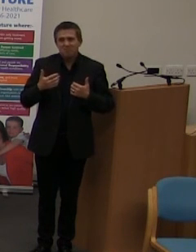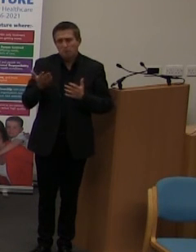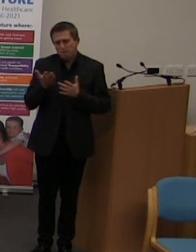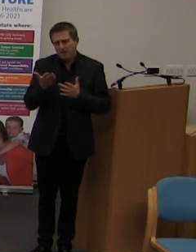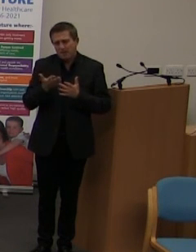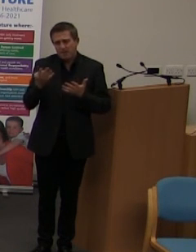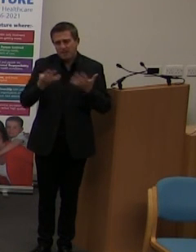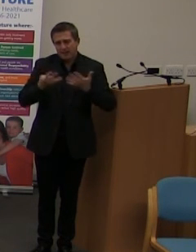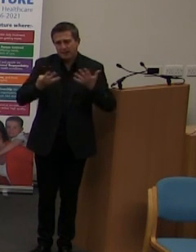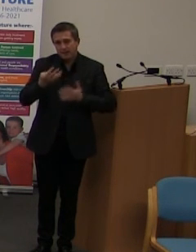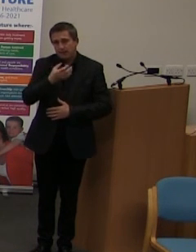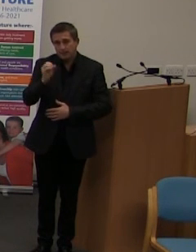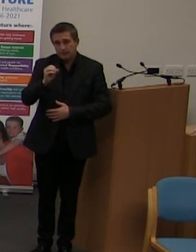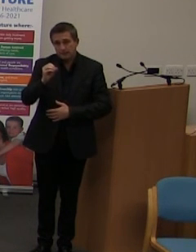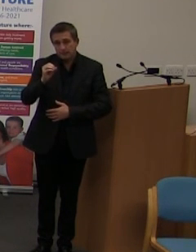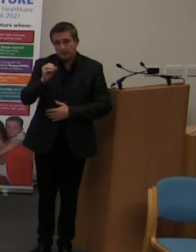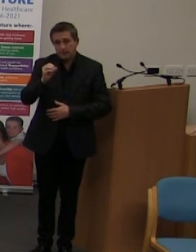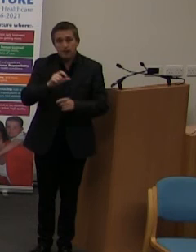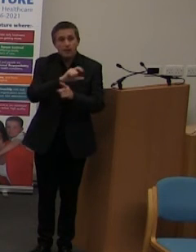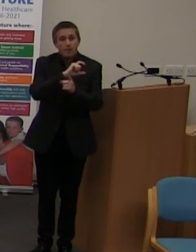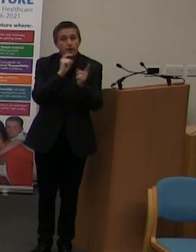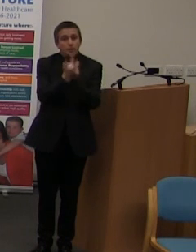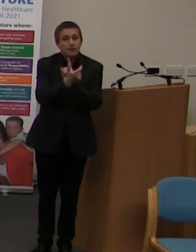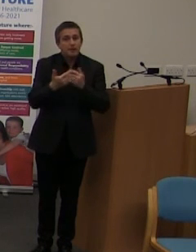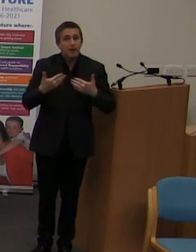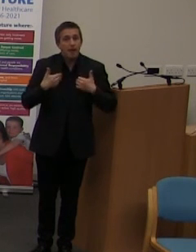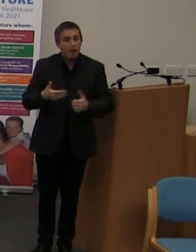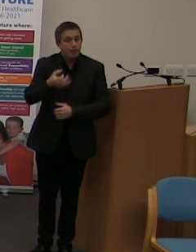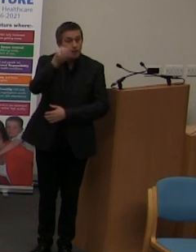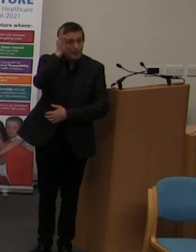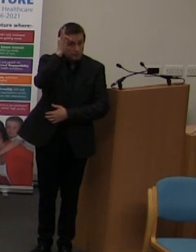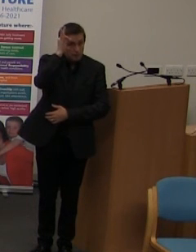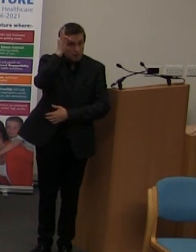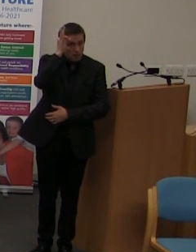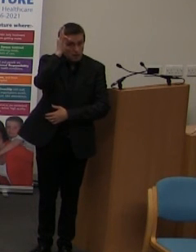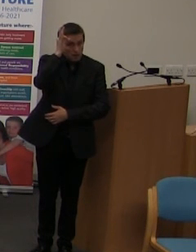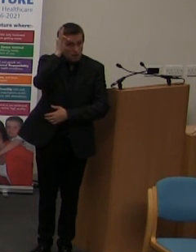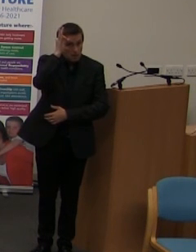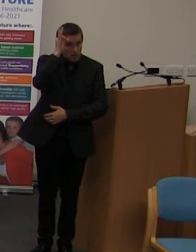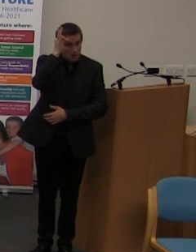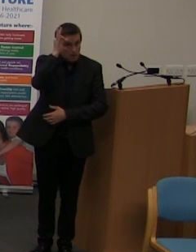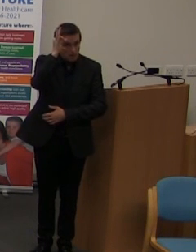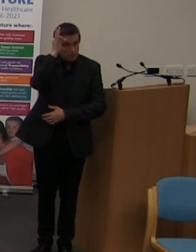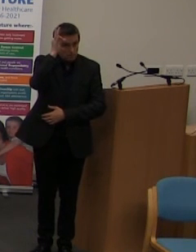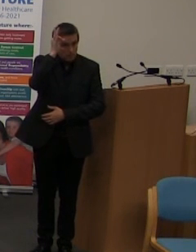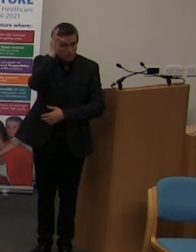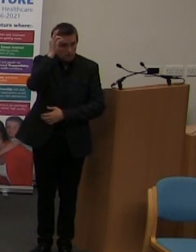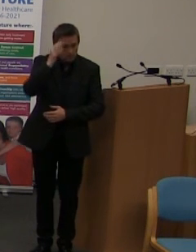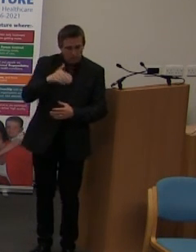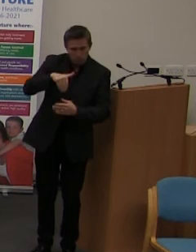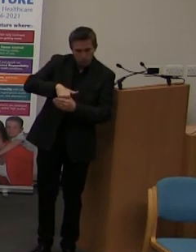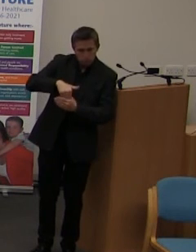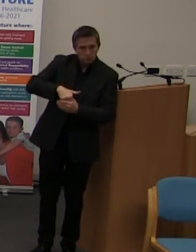mid-90s was that the community health councils, which were made up by people who were experienced